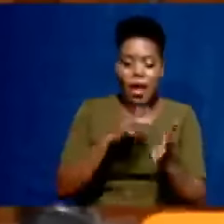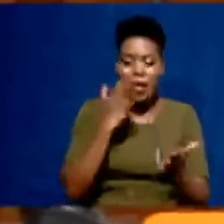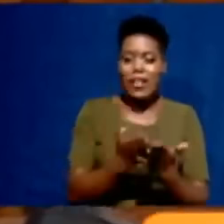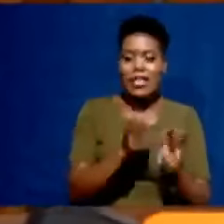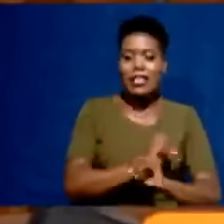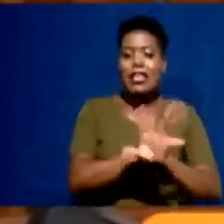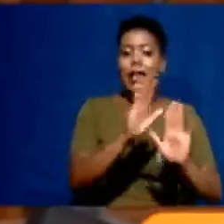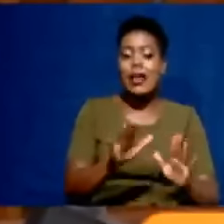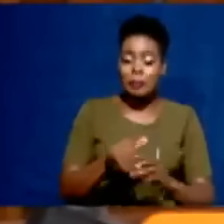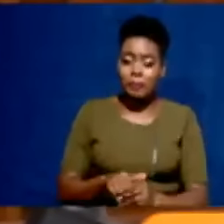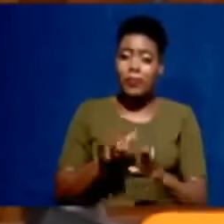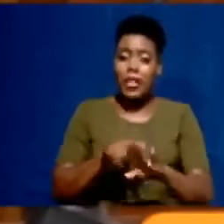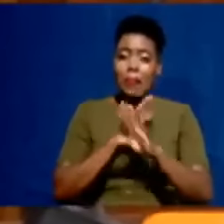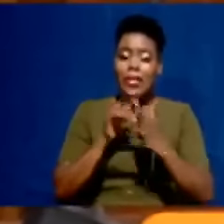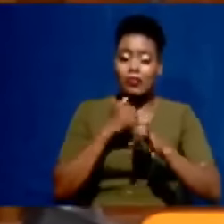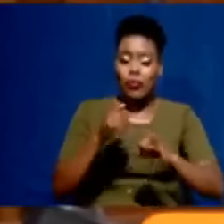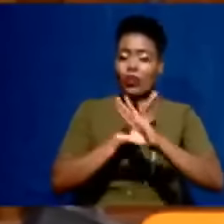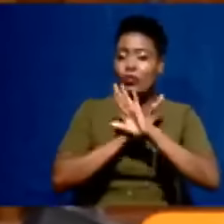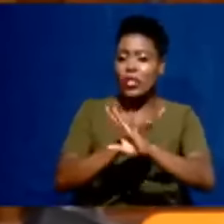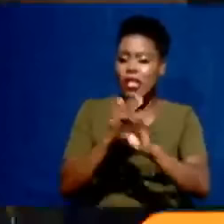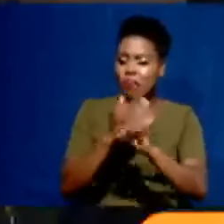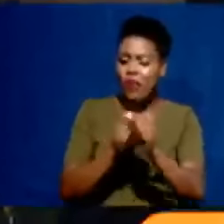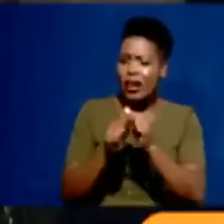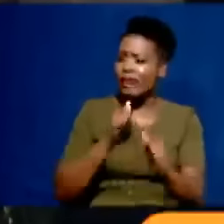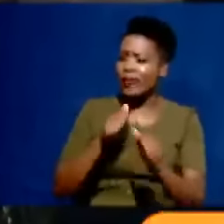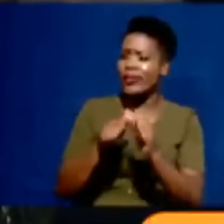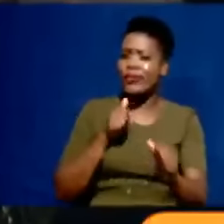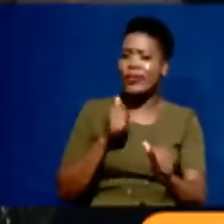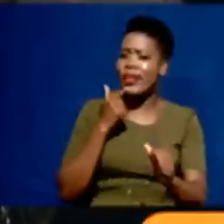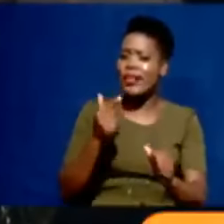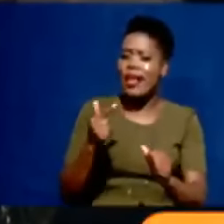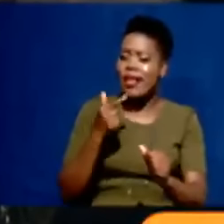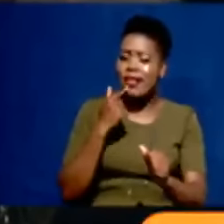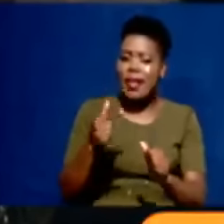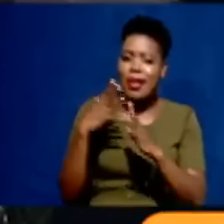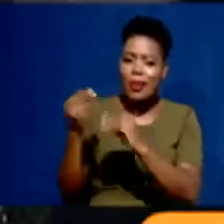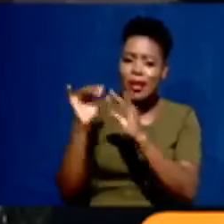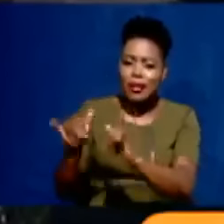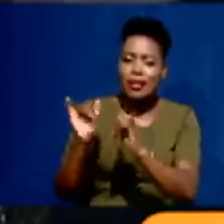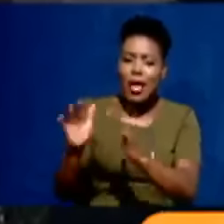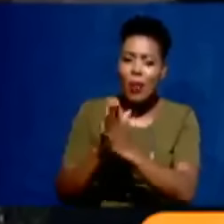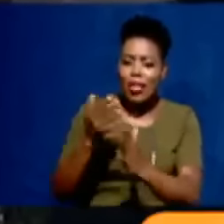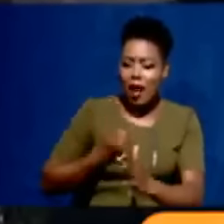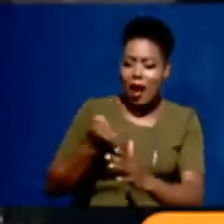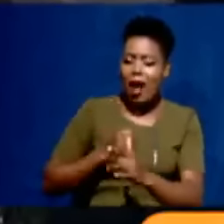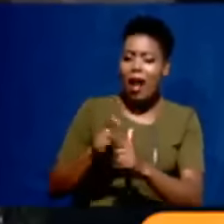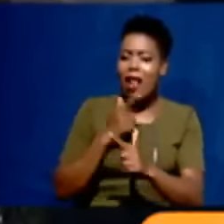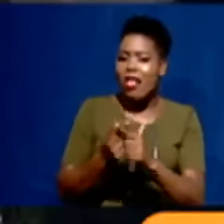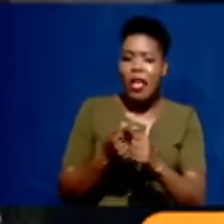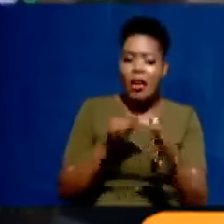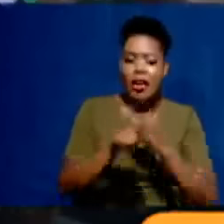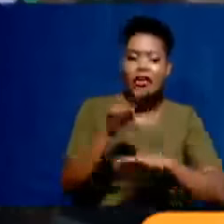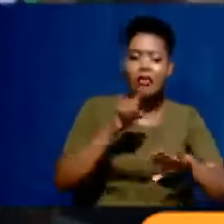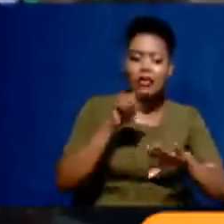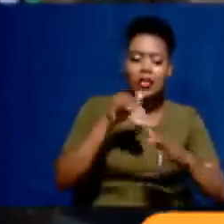Katika utetezi wake, Jowie alikuwa amekana kwamba alikuwa nyumbani kwa marehemu kwa muda mrefu na kwamba alifika hapo mwendo wa saa 5